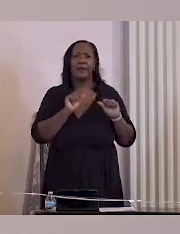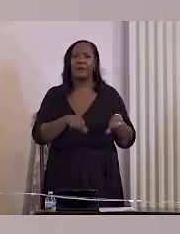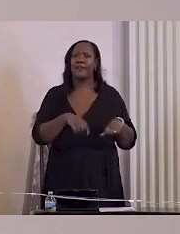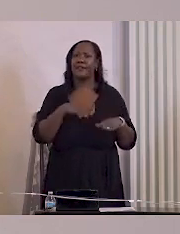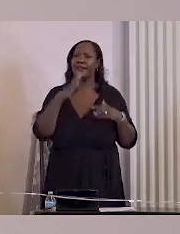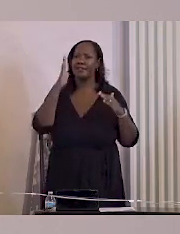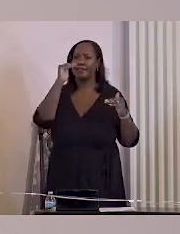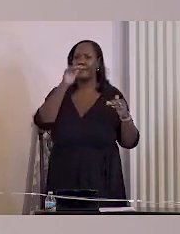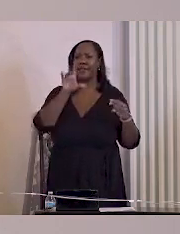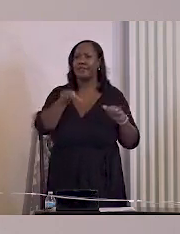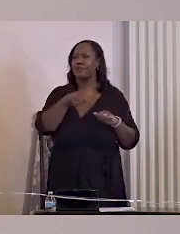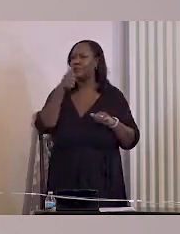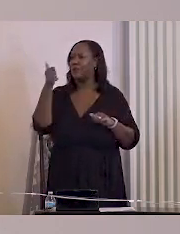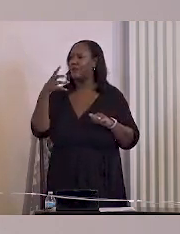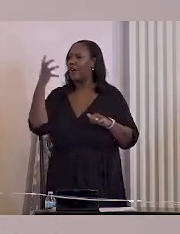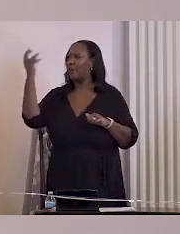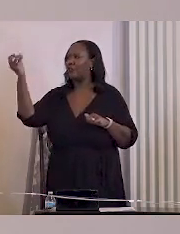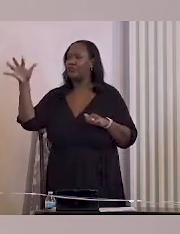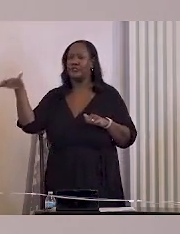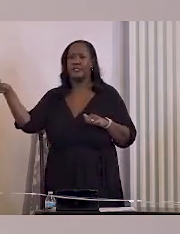to be able to connect with others?